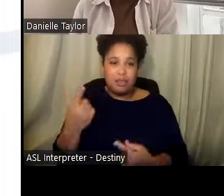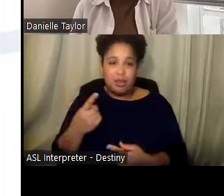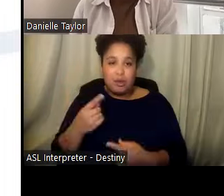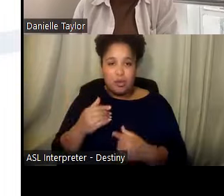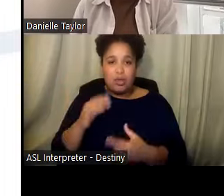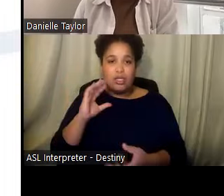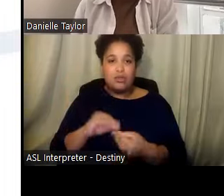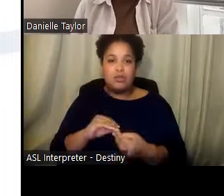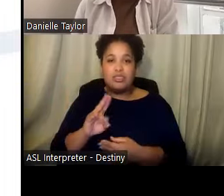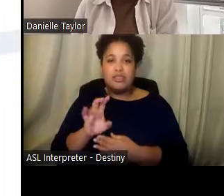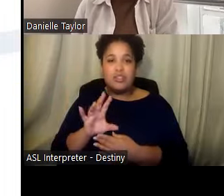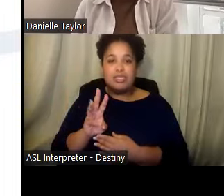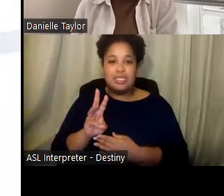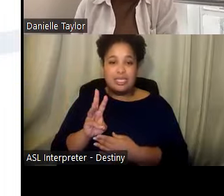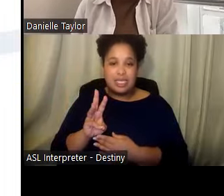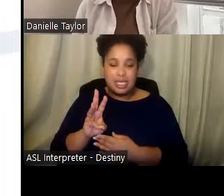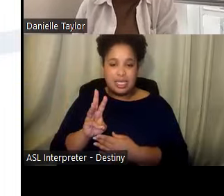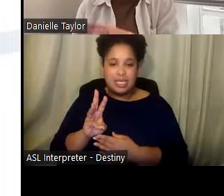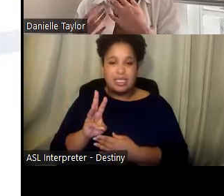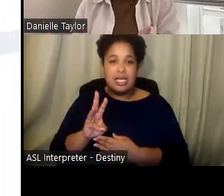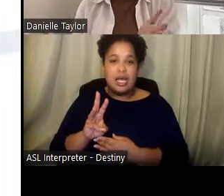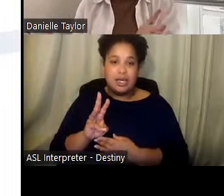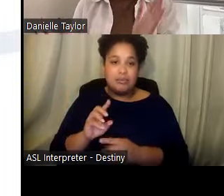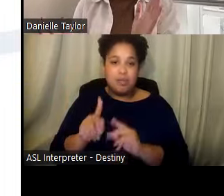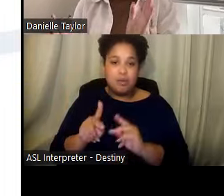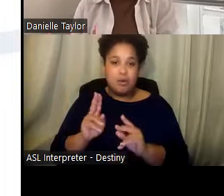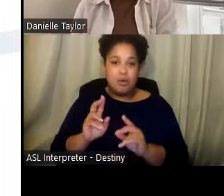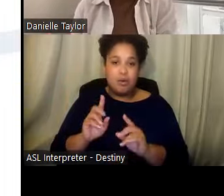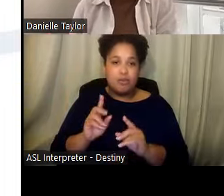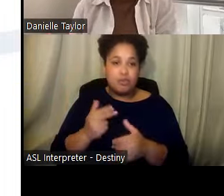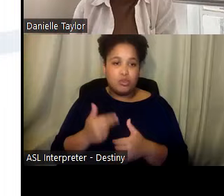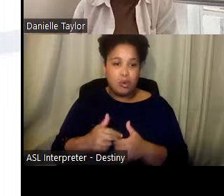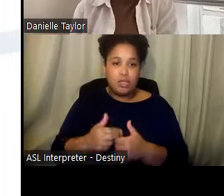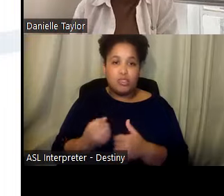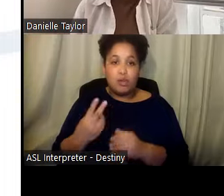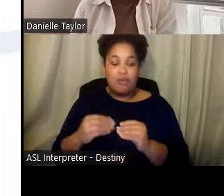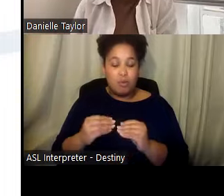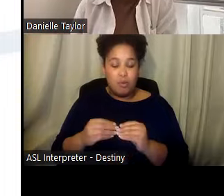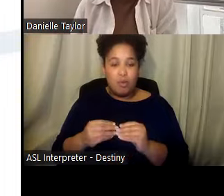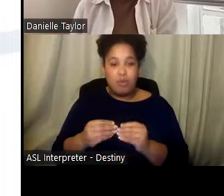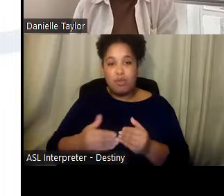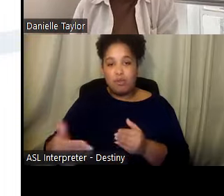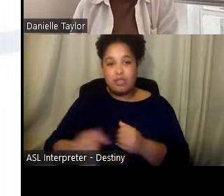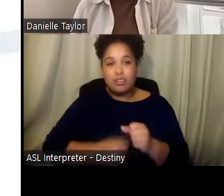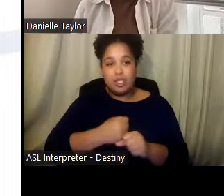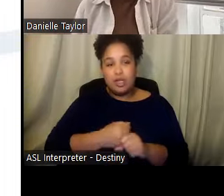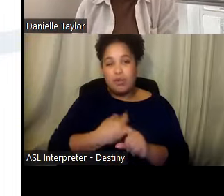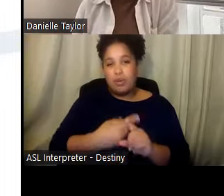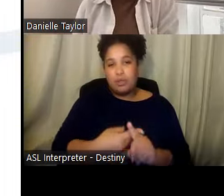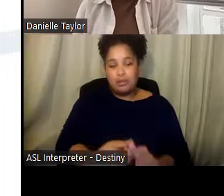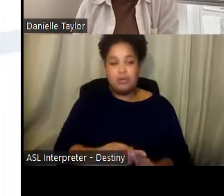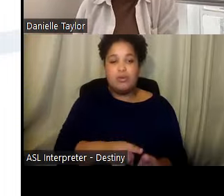706 attendees, and we will be launching again 12 more, one each month for the rest of the year. We also